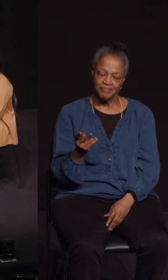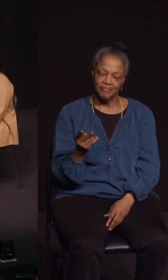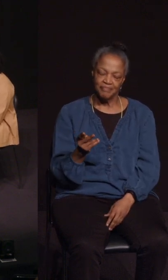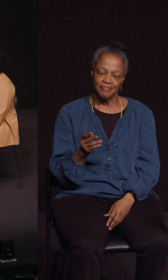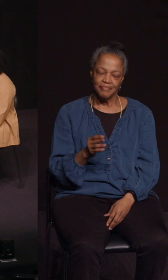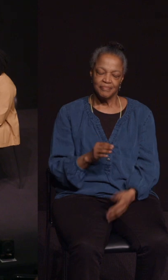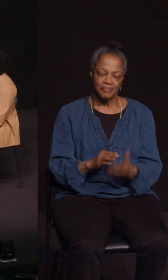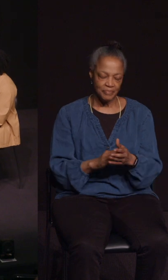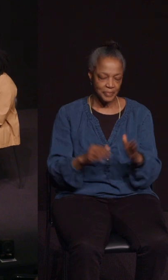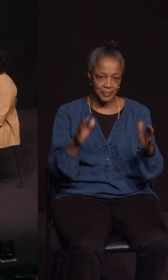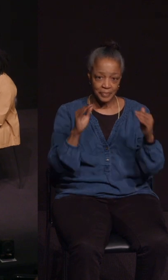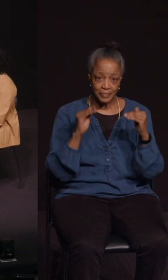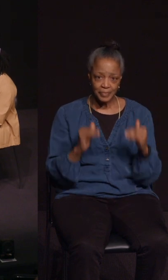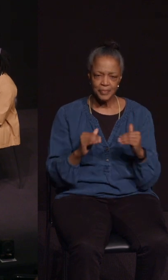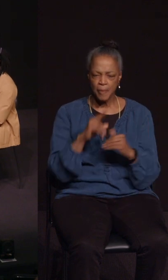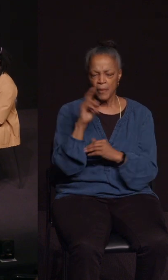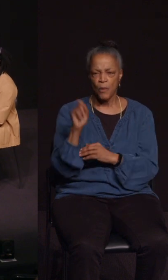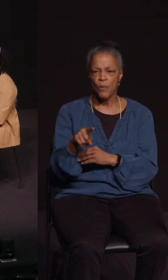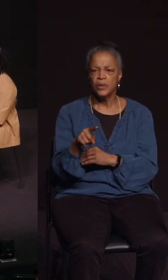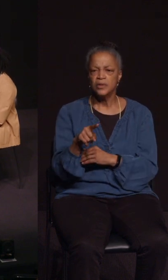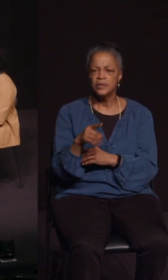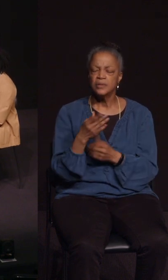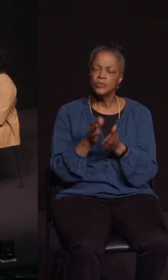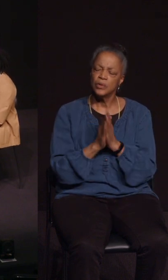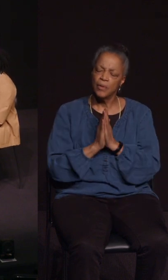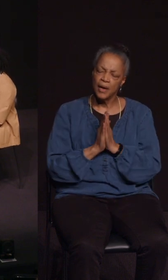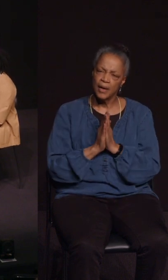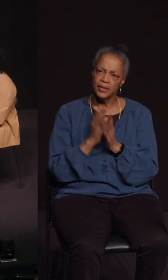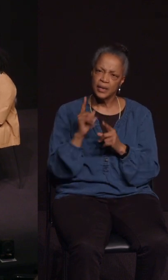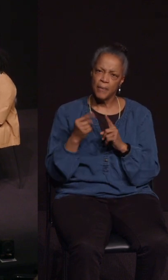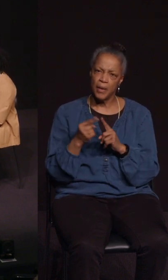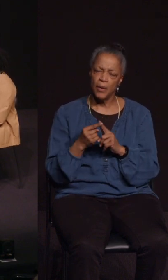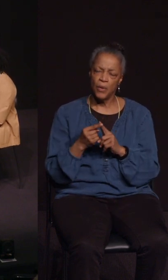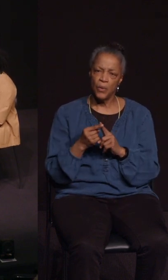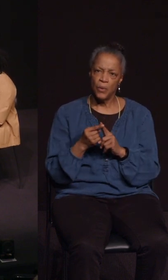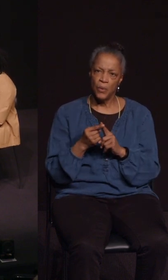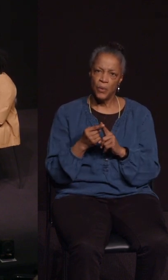I want to ask y'all about,